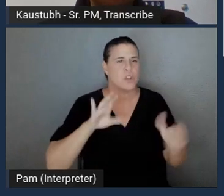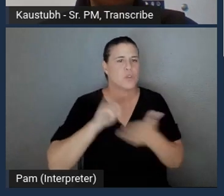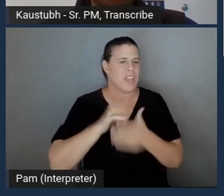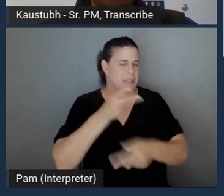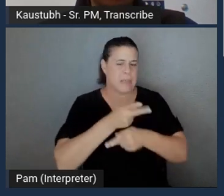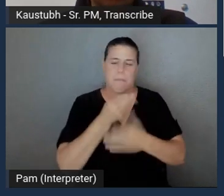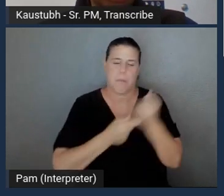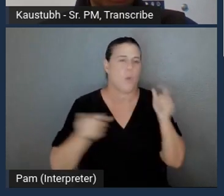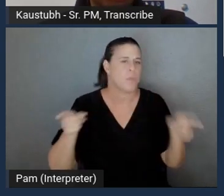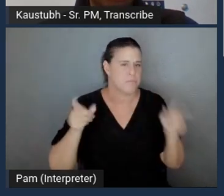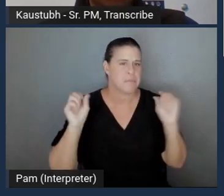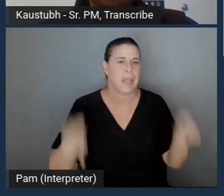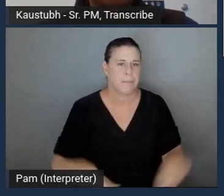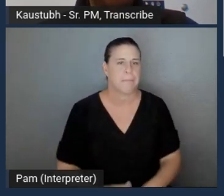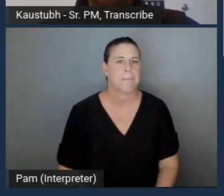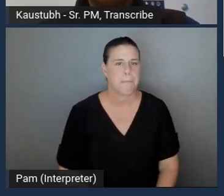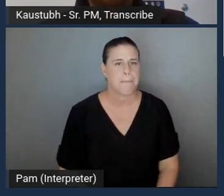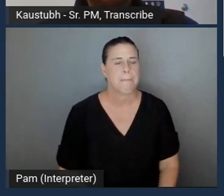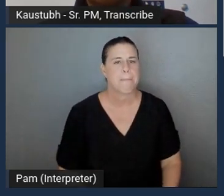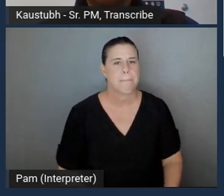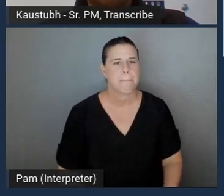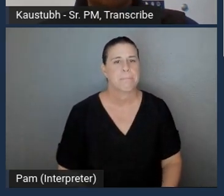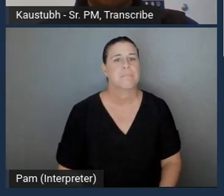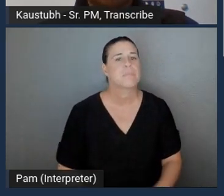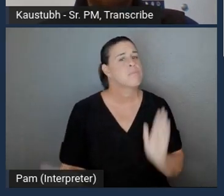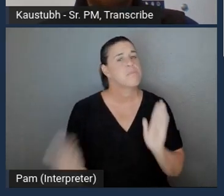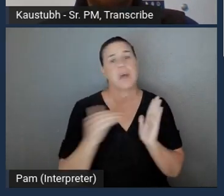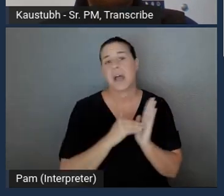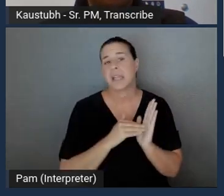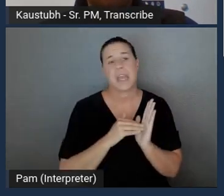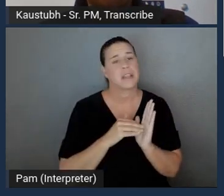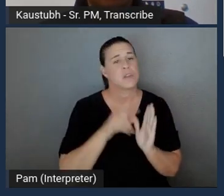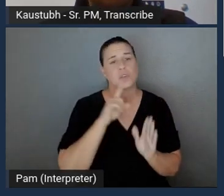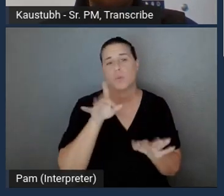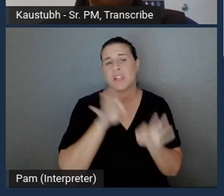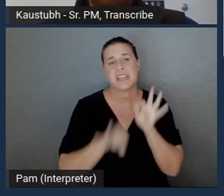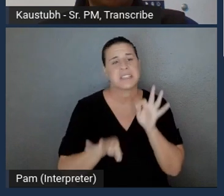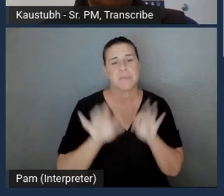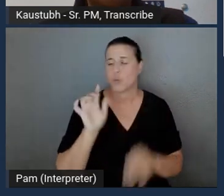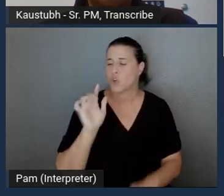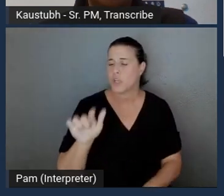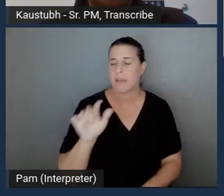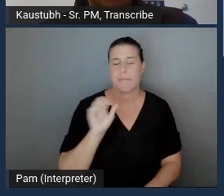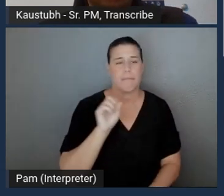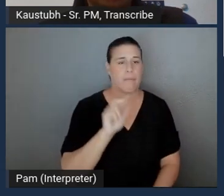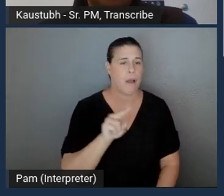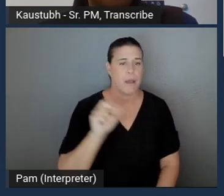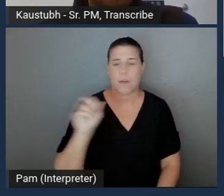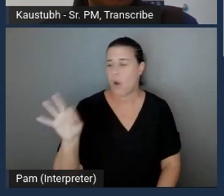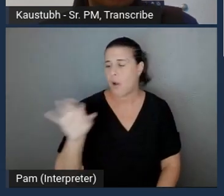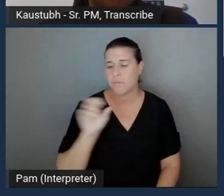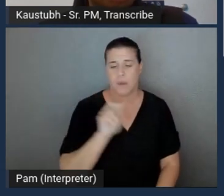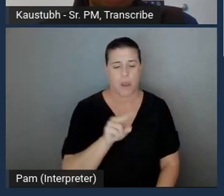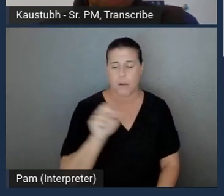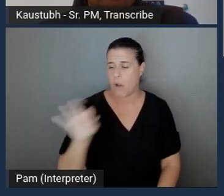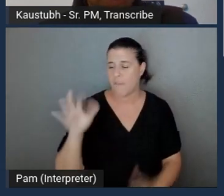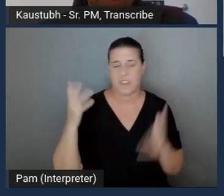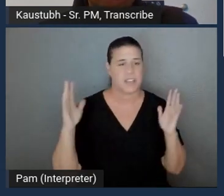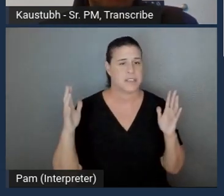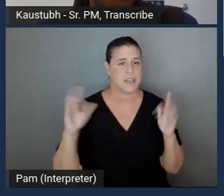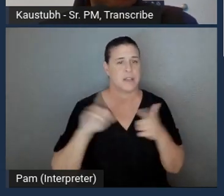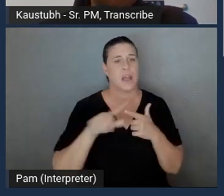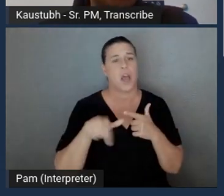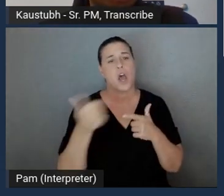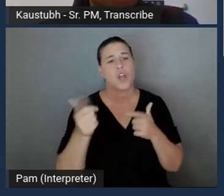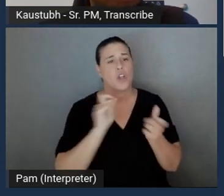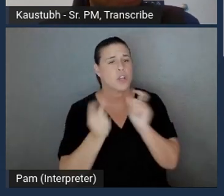file. So again, these are just simple, flip of a button, you can turn all of these things out. Another